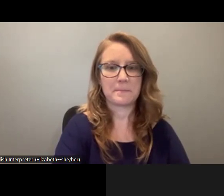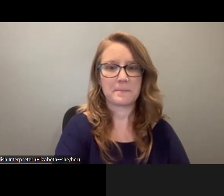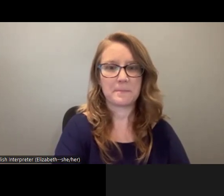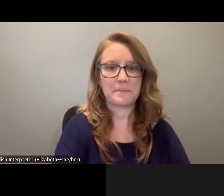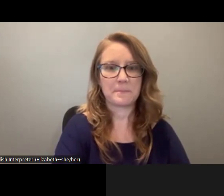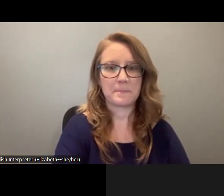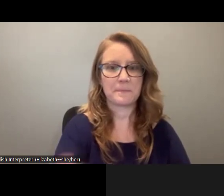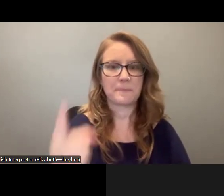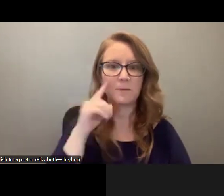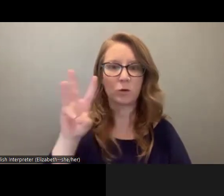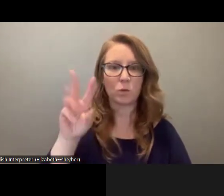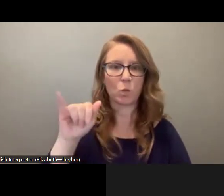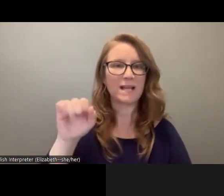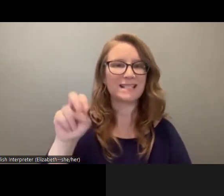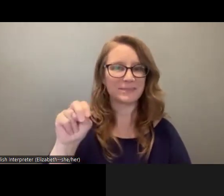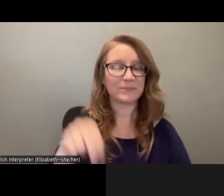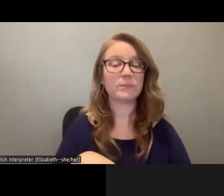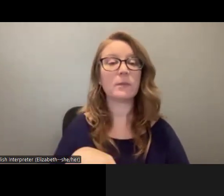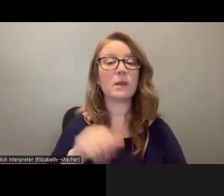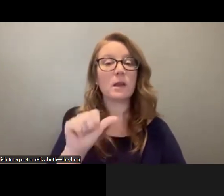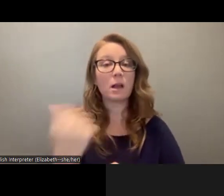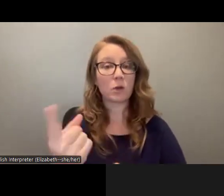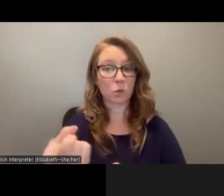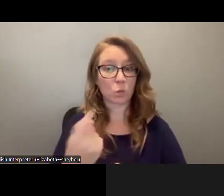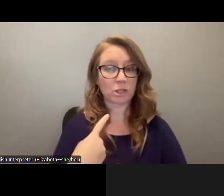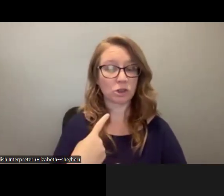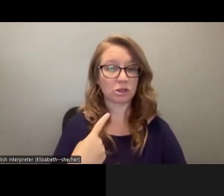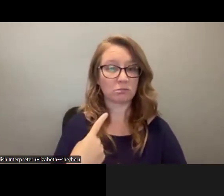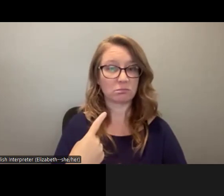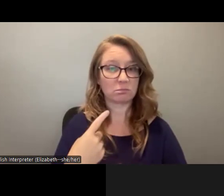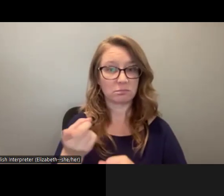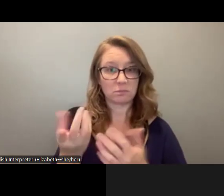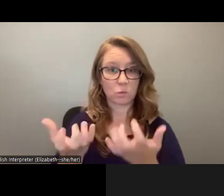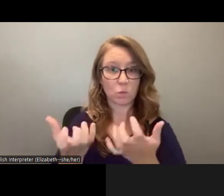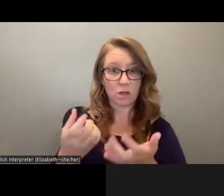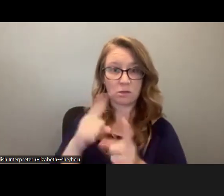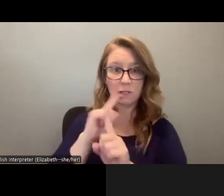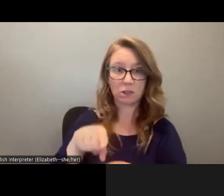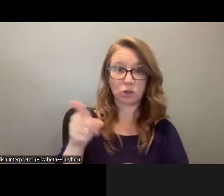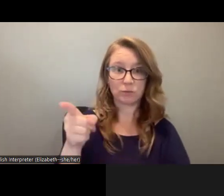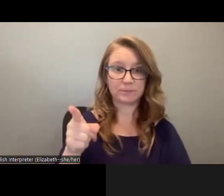Sheldon, was there another question here that you wanted to cover?